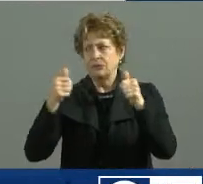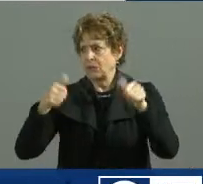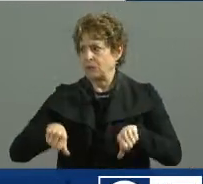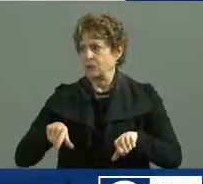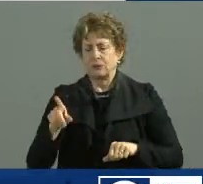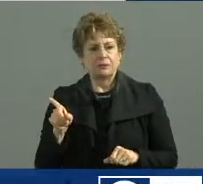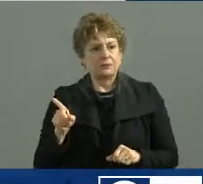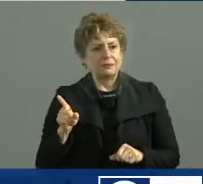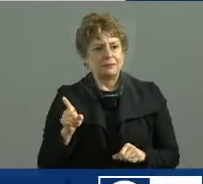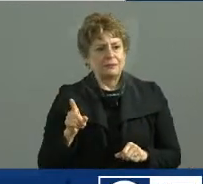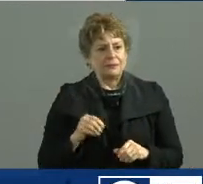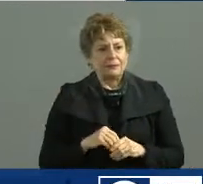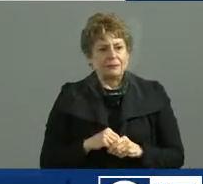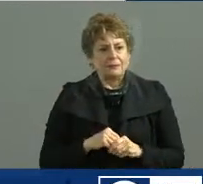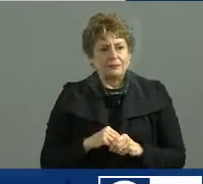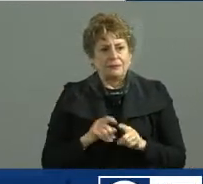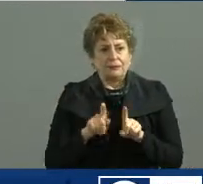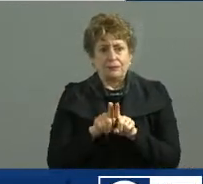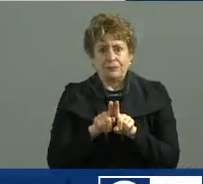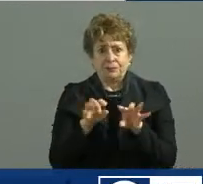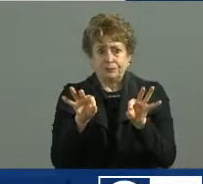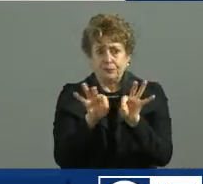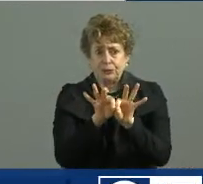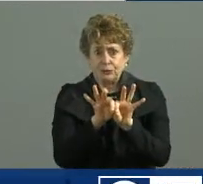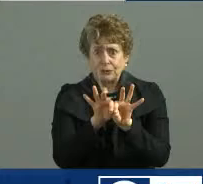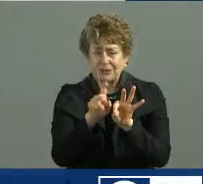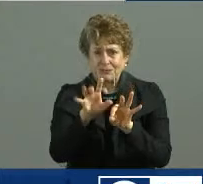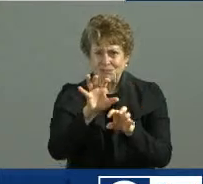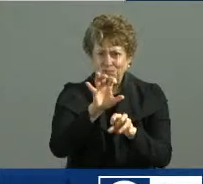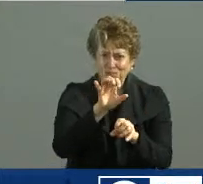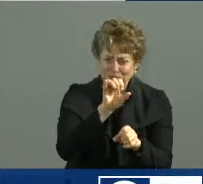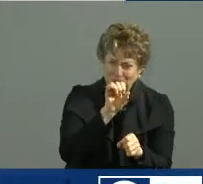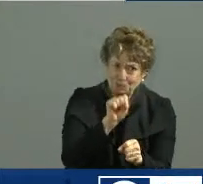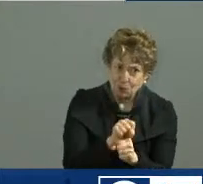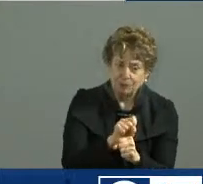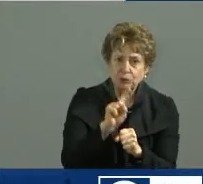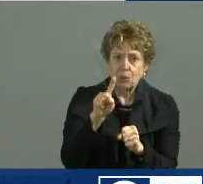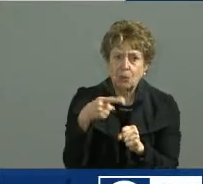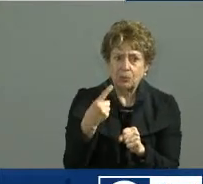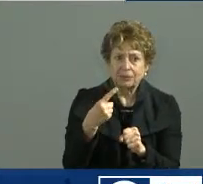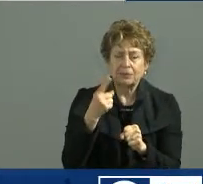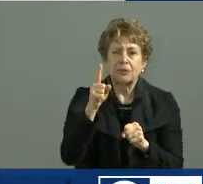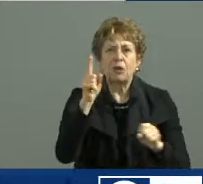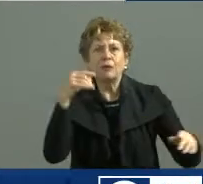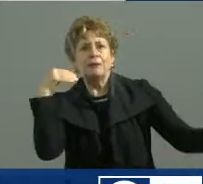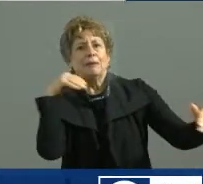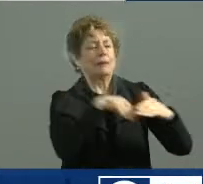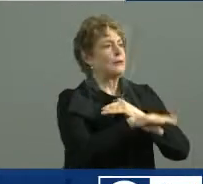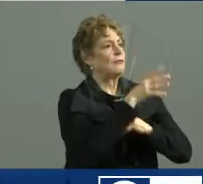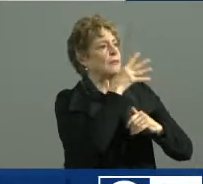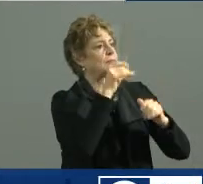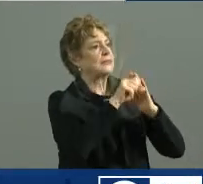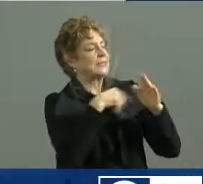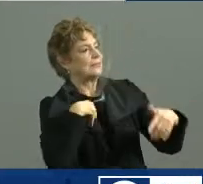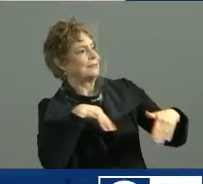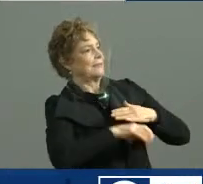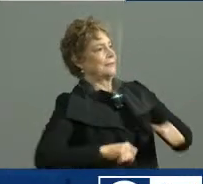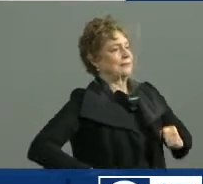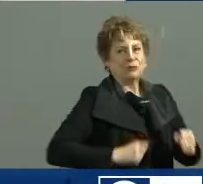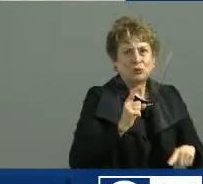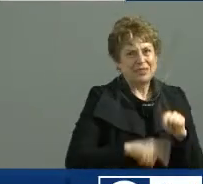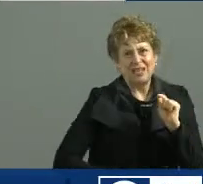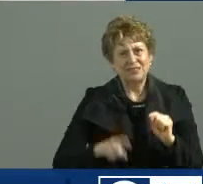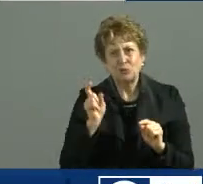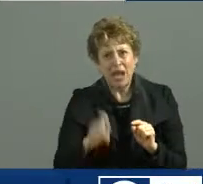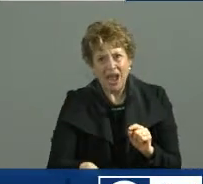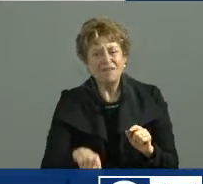Yes, so we are launching it as appointment only, so please do not drive over. But we will open those appointments. We're